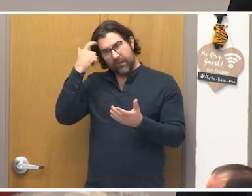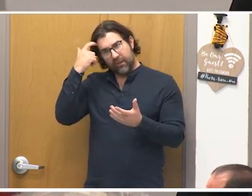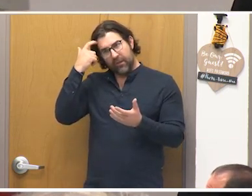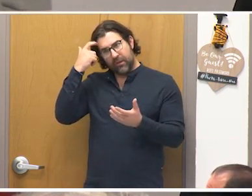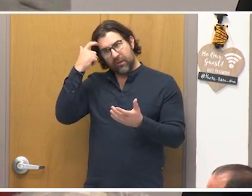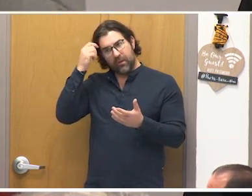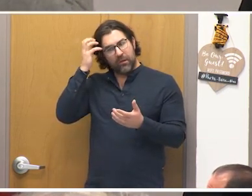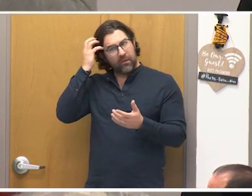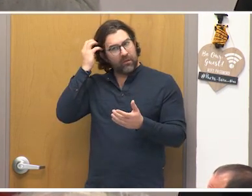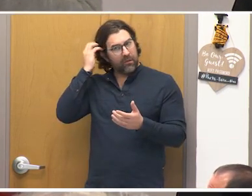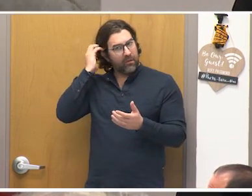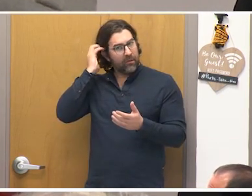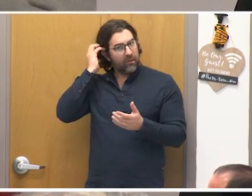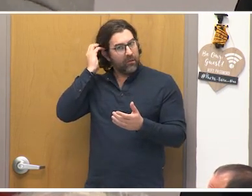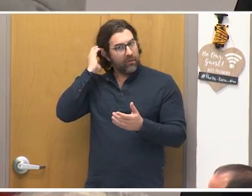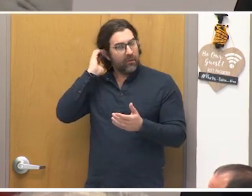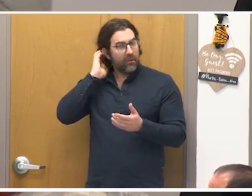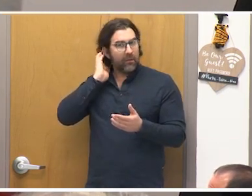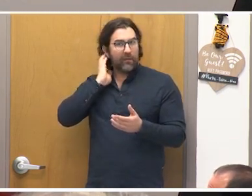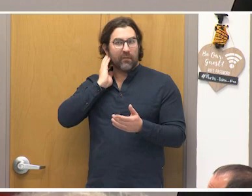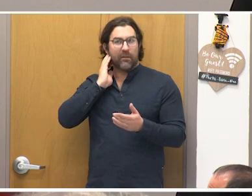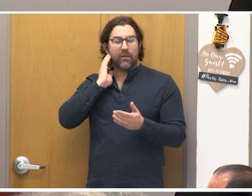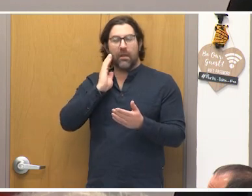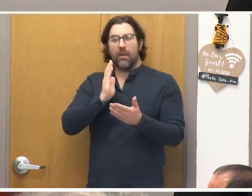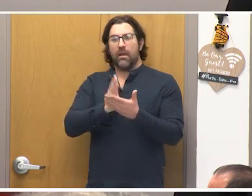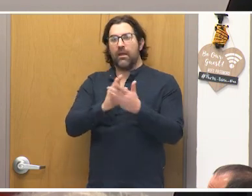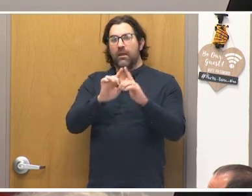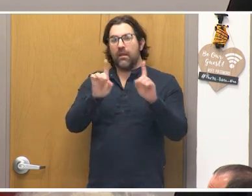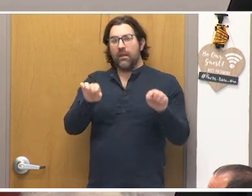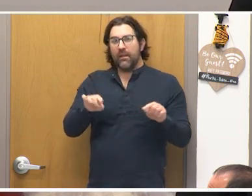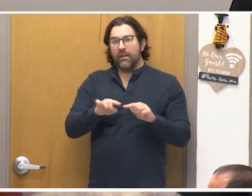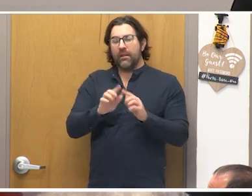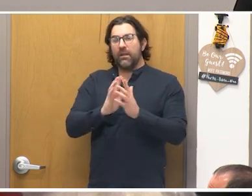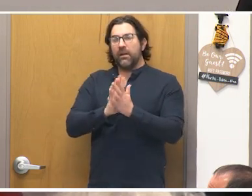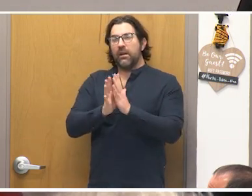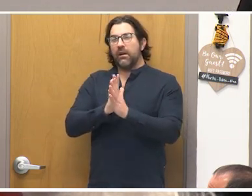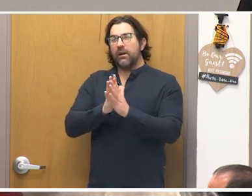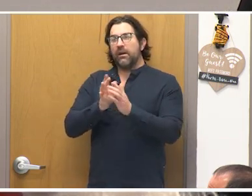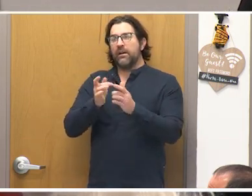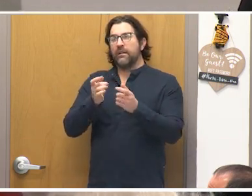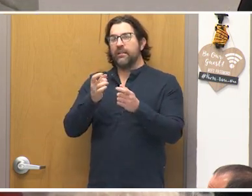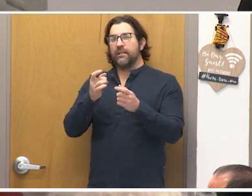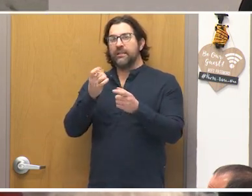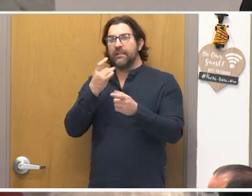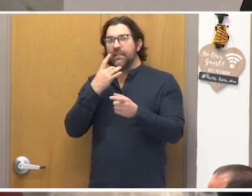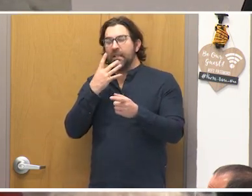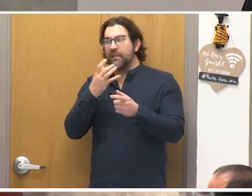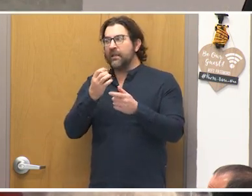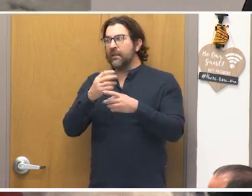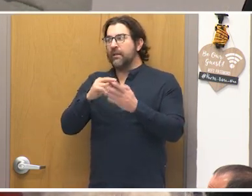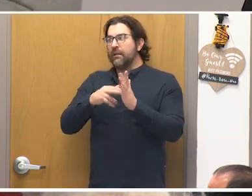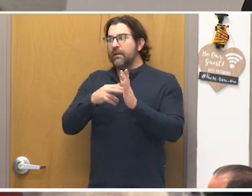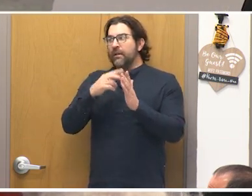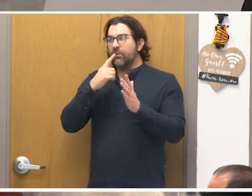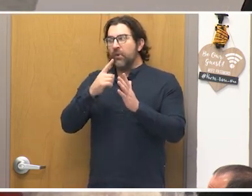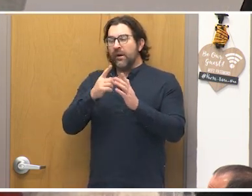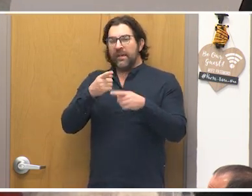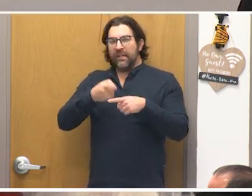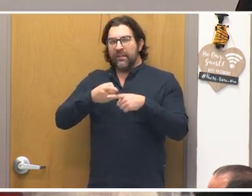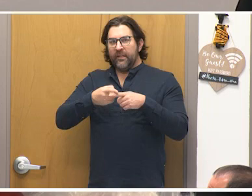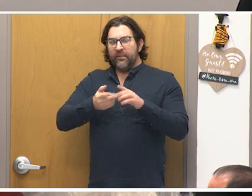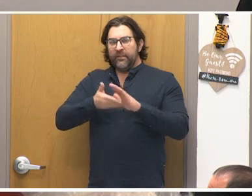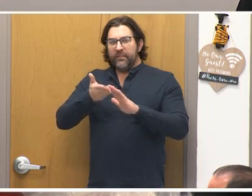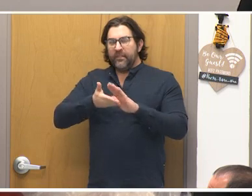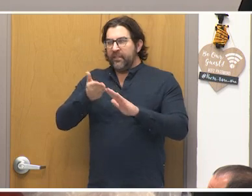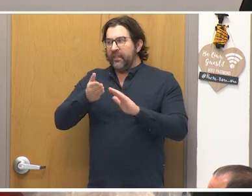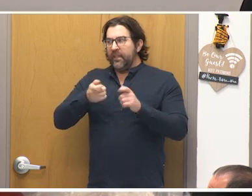right size, stop signs and traffic signals are meant for traffic control and intersection operation, right? It's making sure that